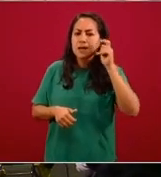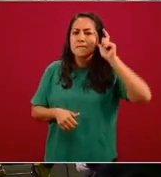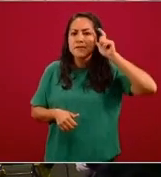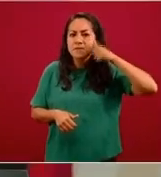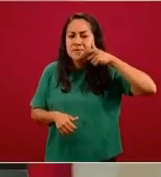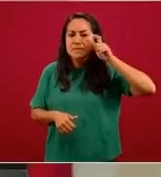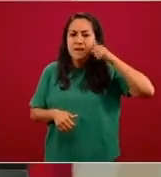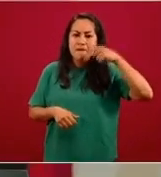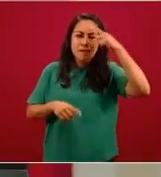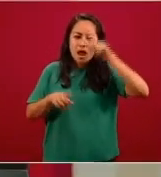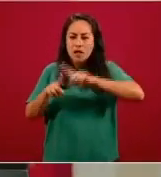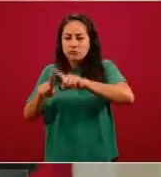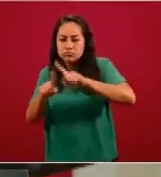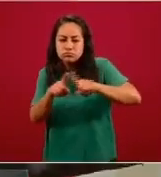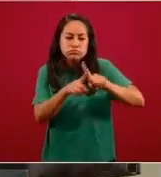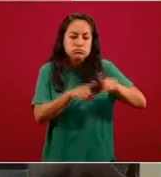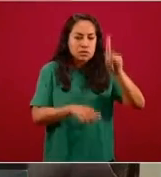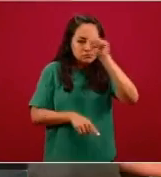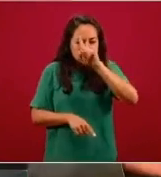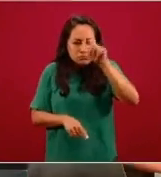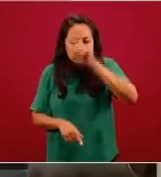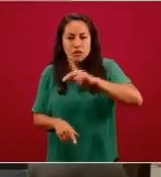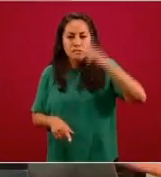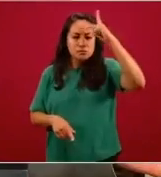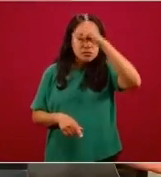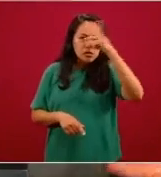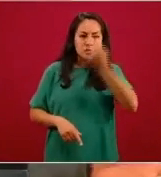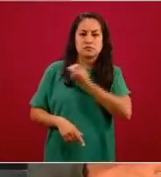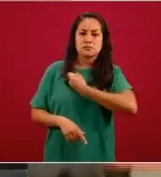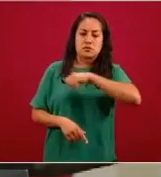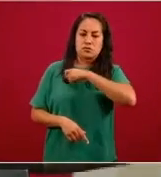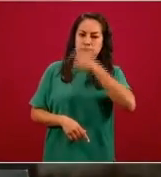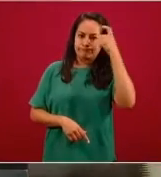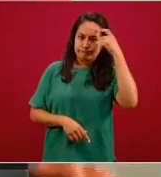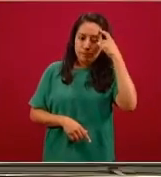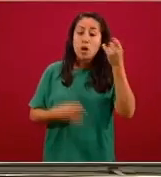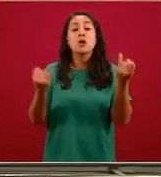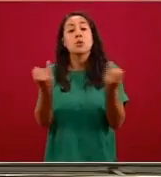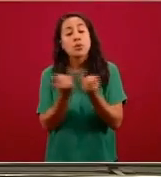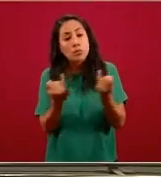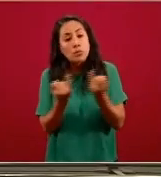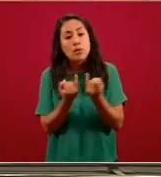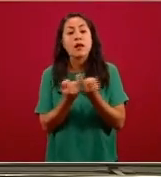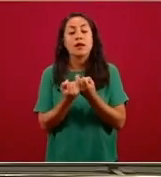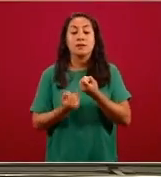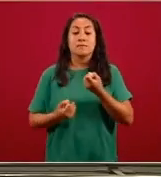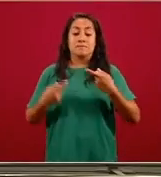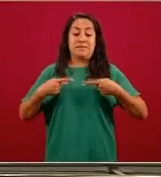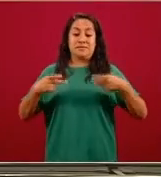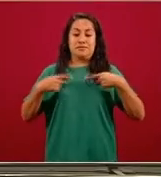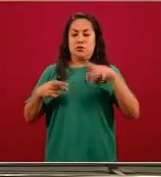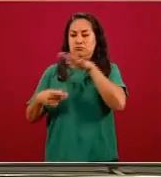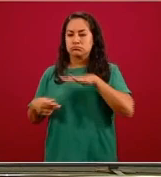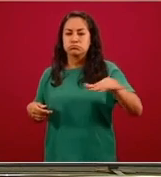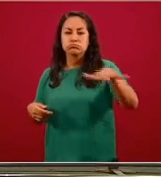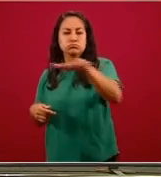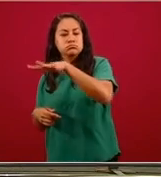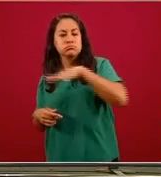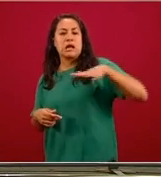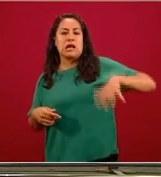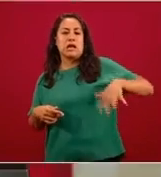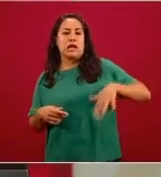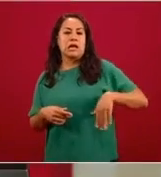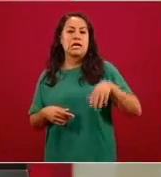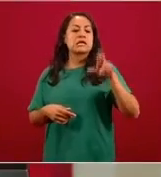of telephone numbers available so that people can call, so that they can get information. And also